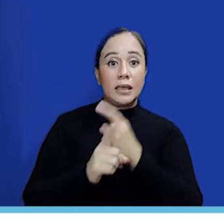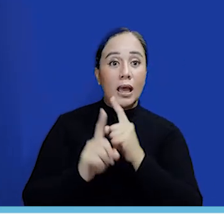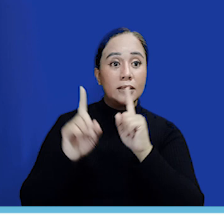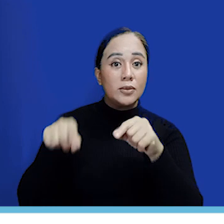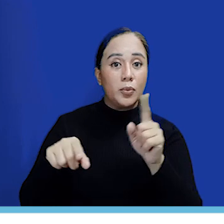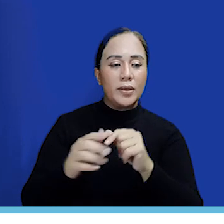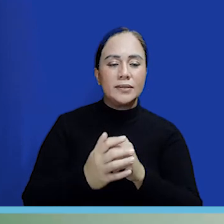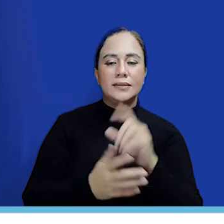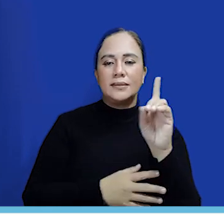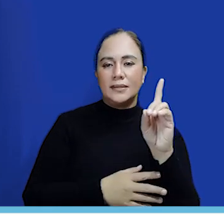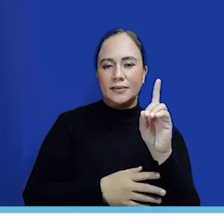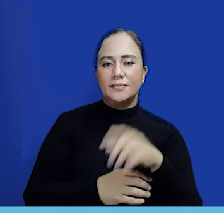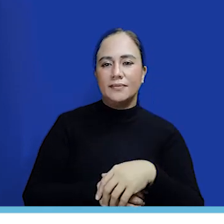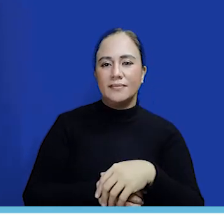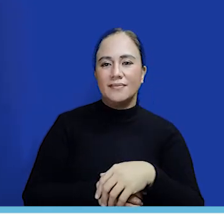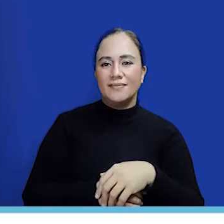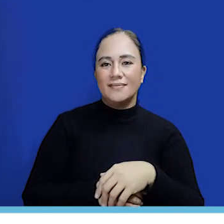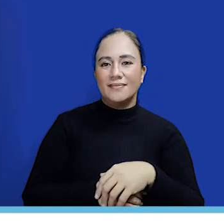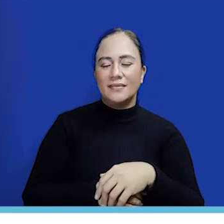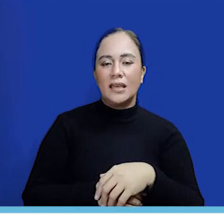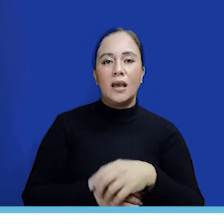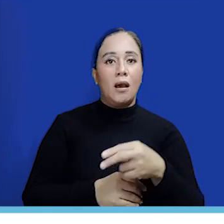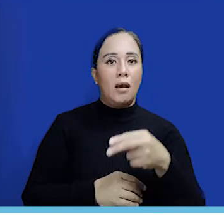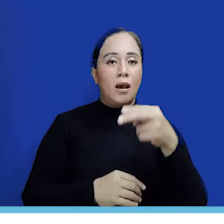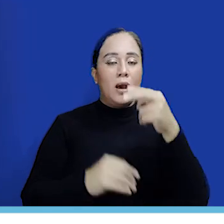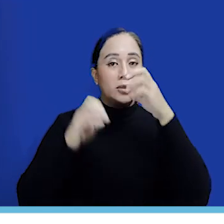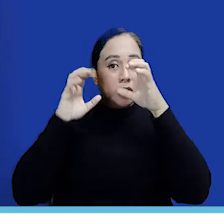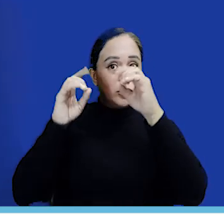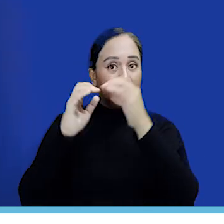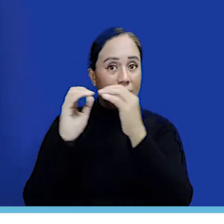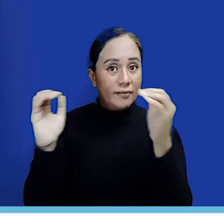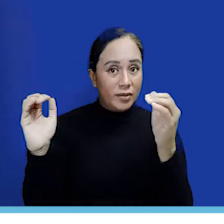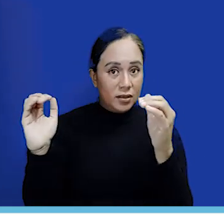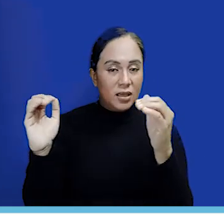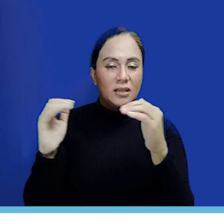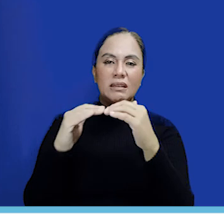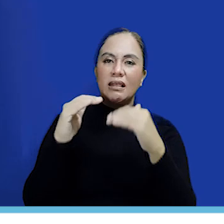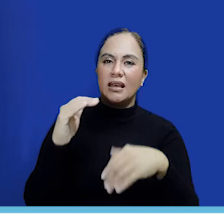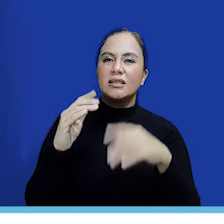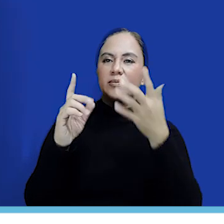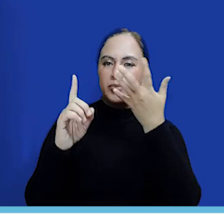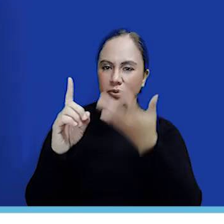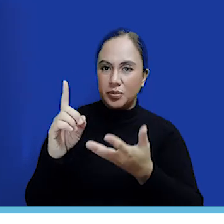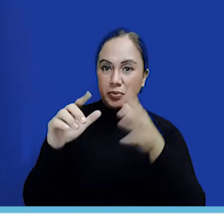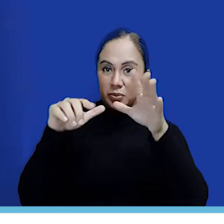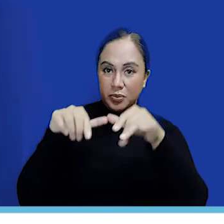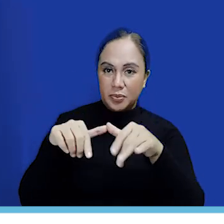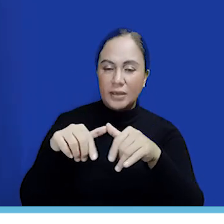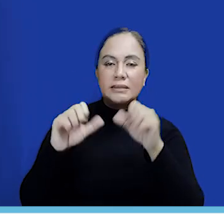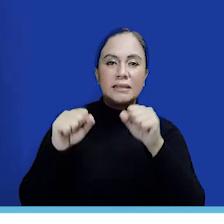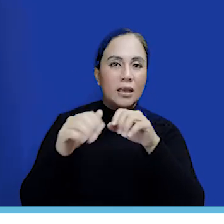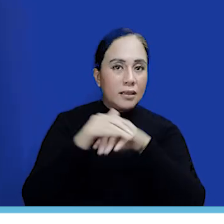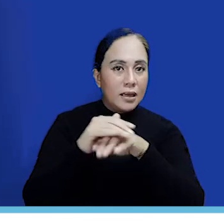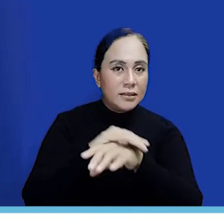The correct answer is letter D. The higher the education level, the less persons with disabilities